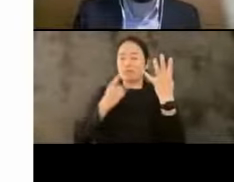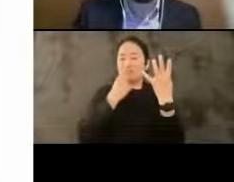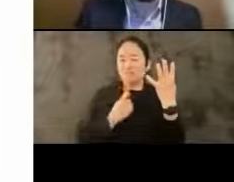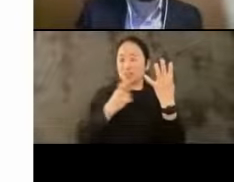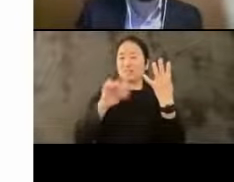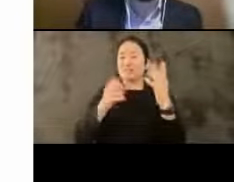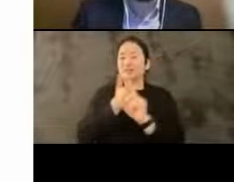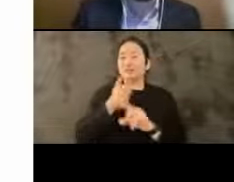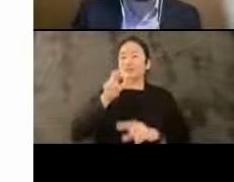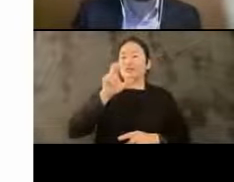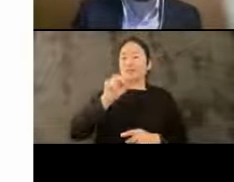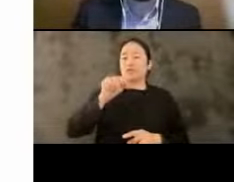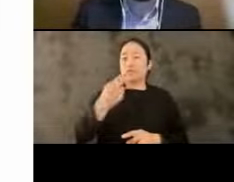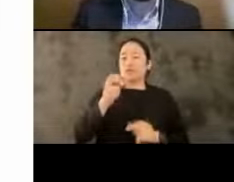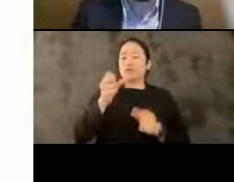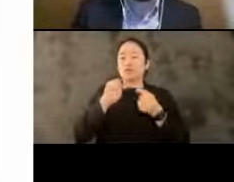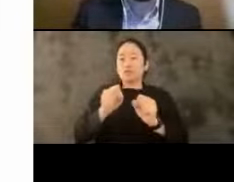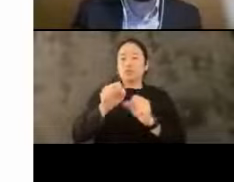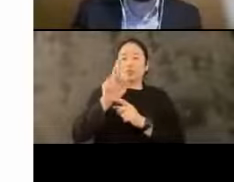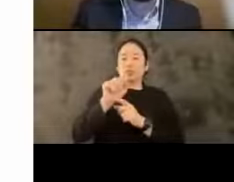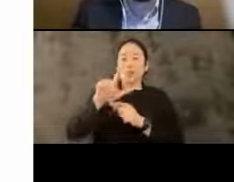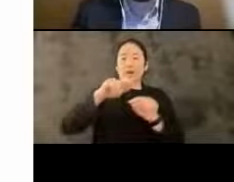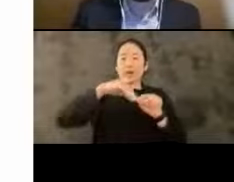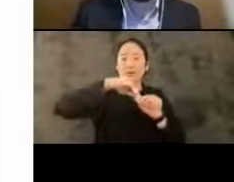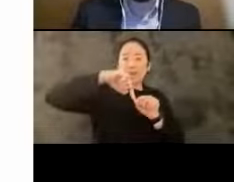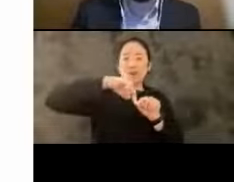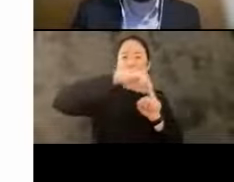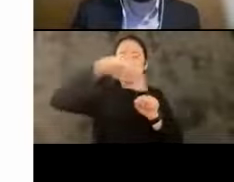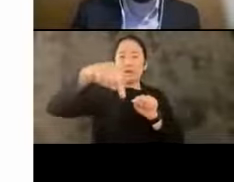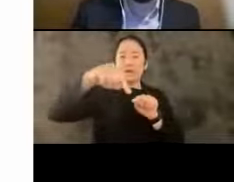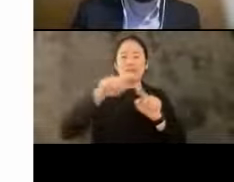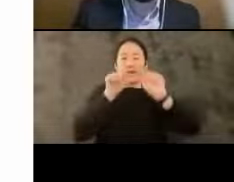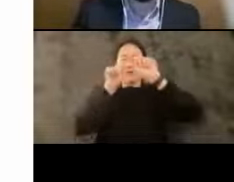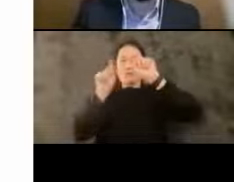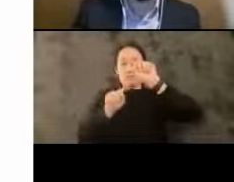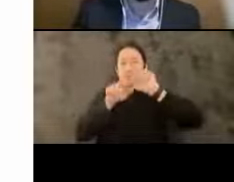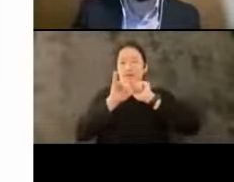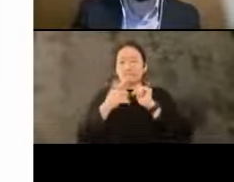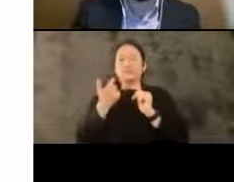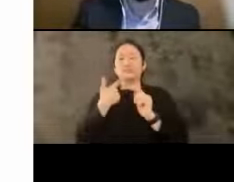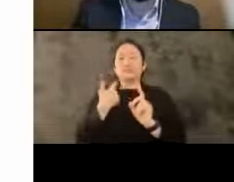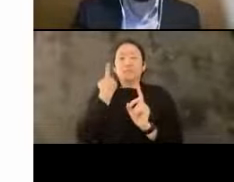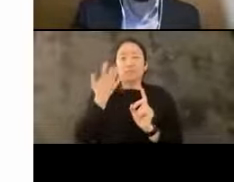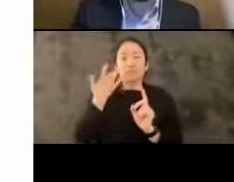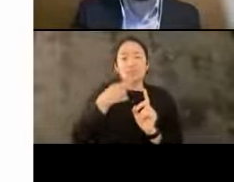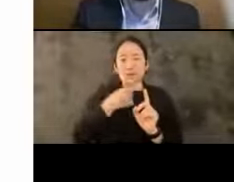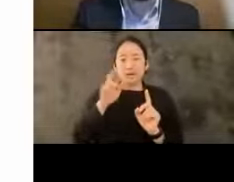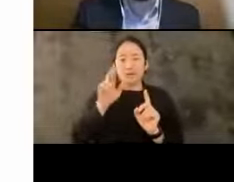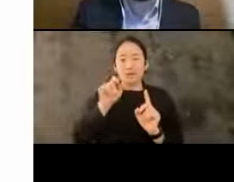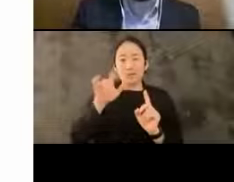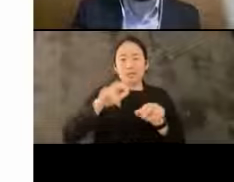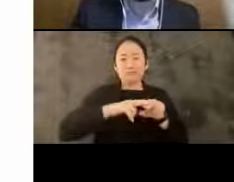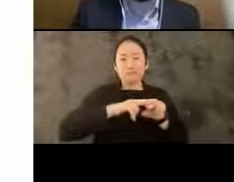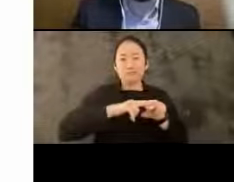Street corridor. And that was basically because it's a rail corridor for one thing. And then most